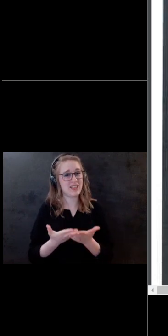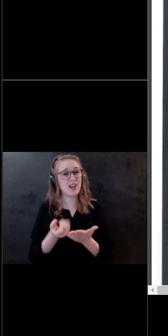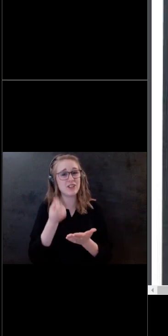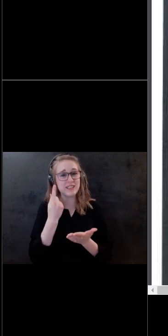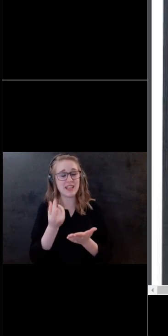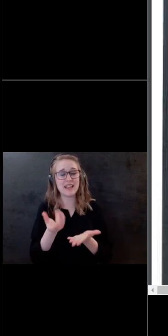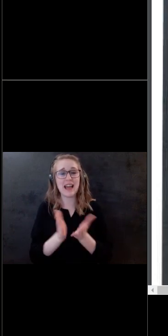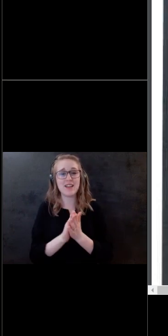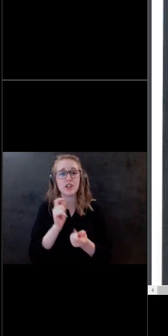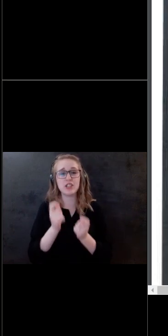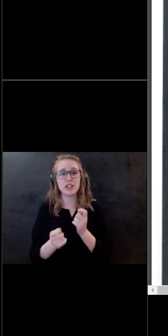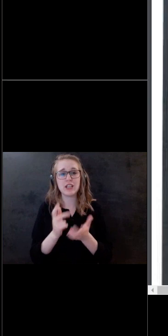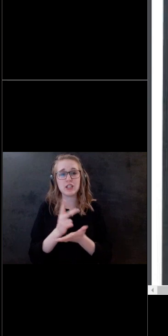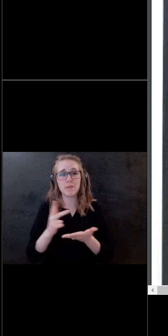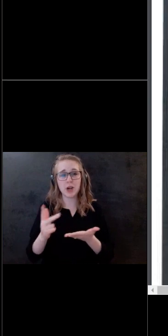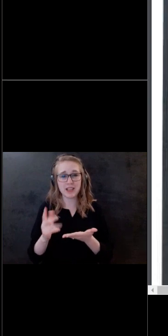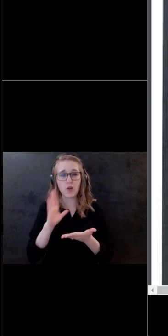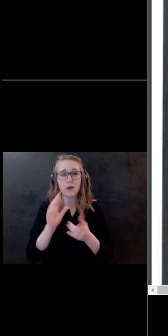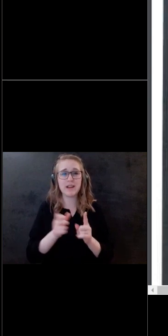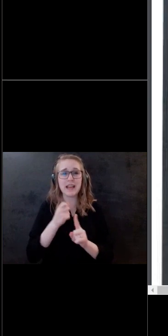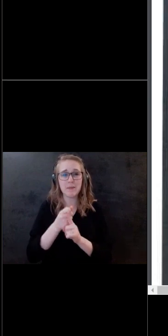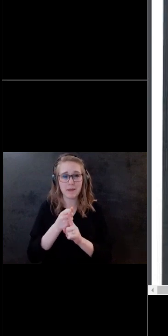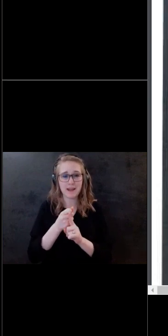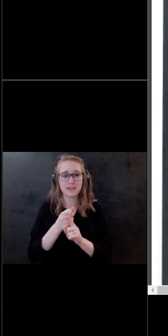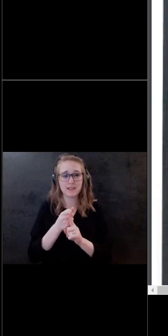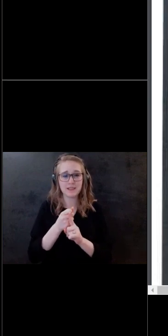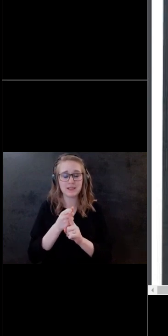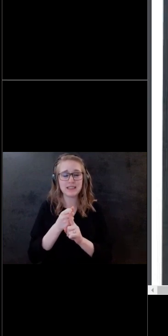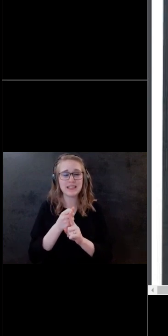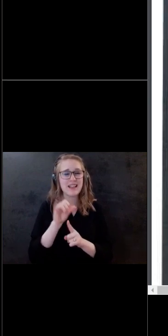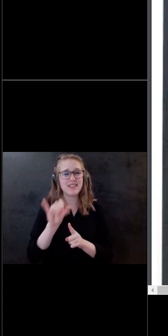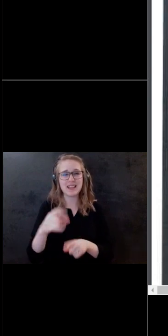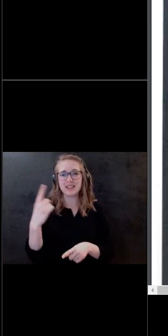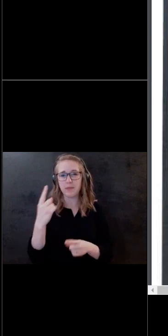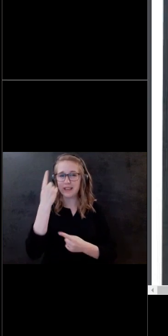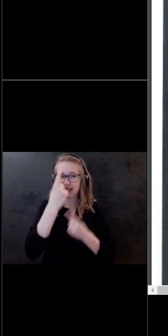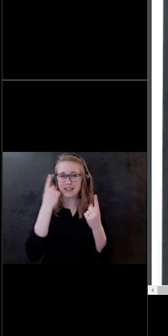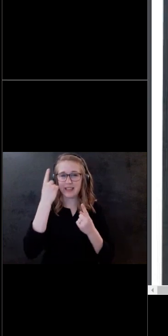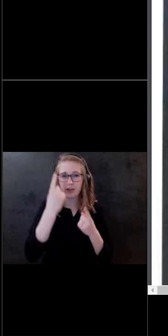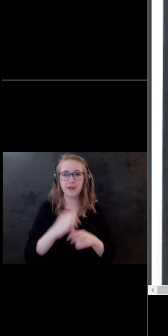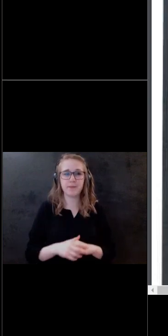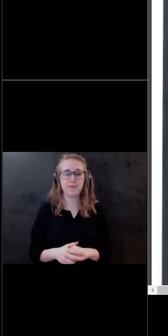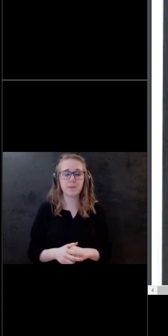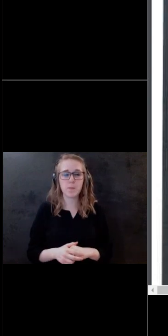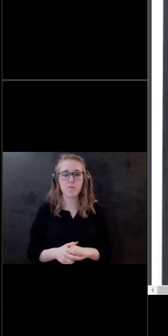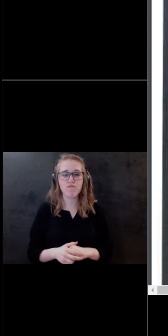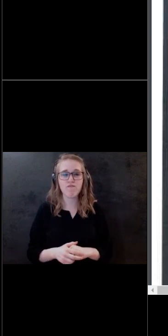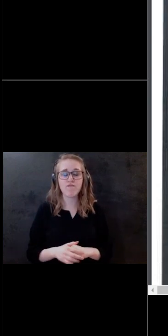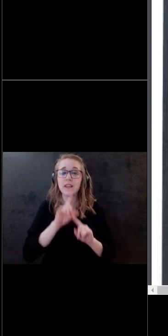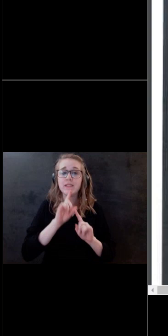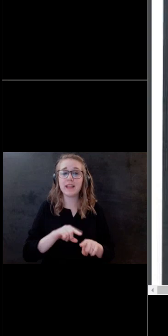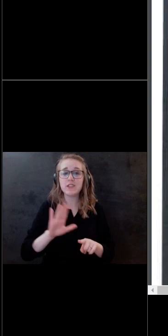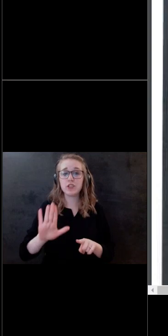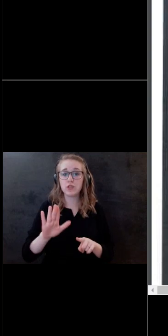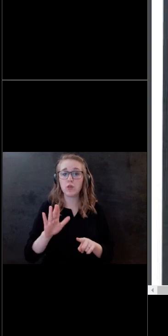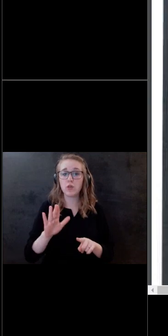in parking would have an impact on that. And so that's just something to consider. But to answer your big